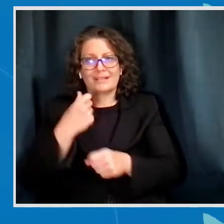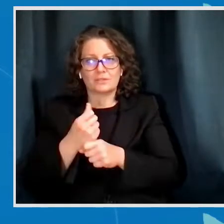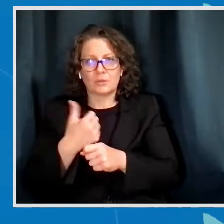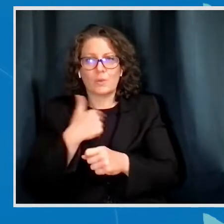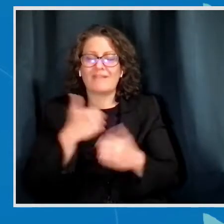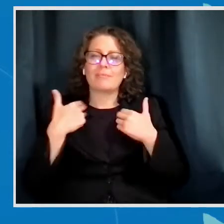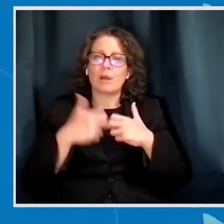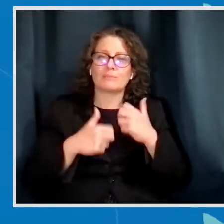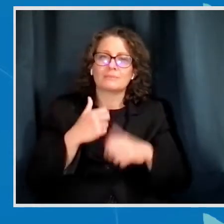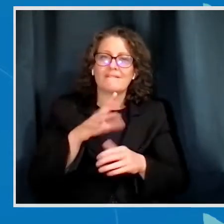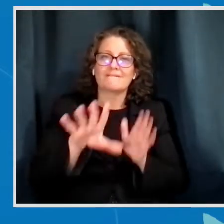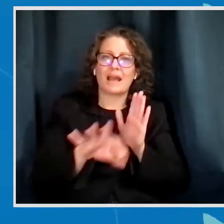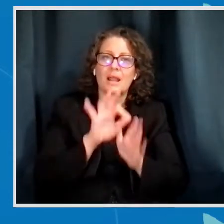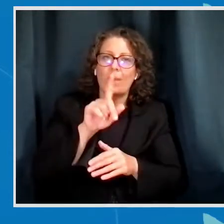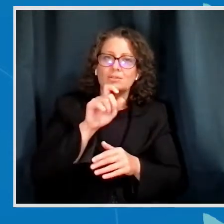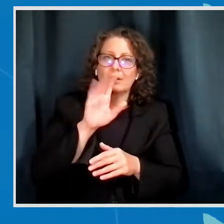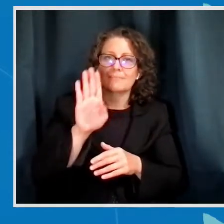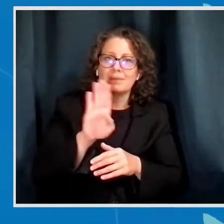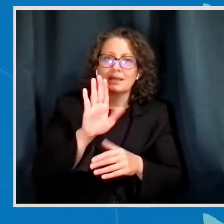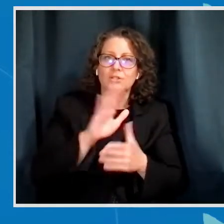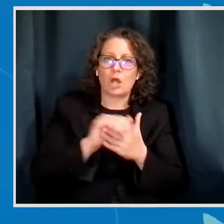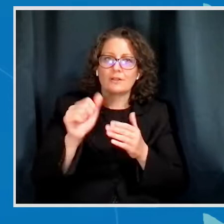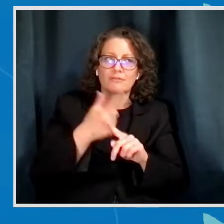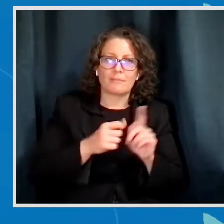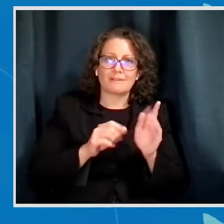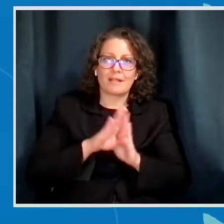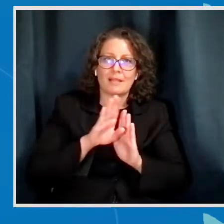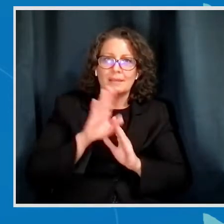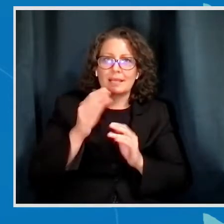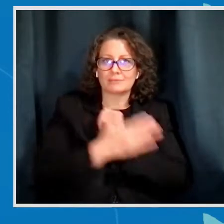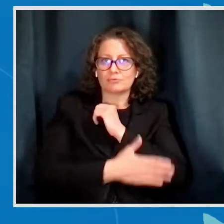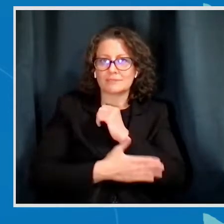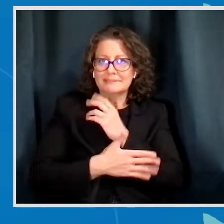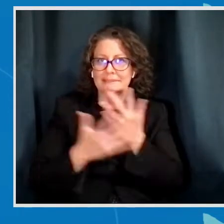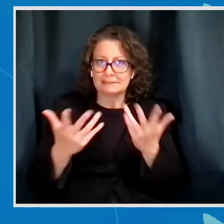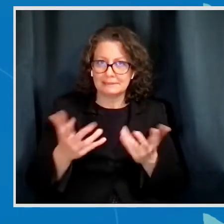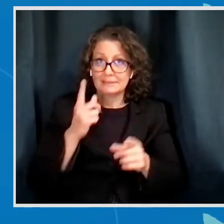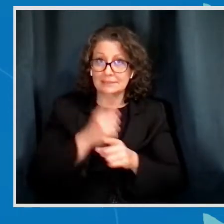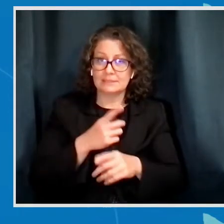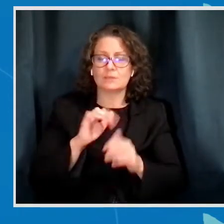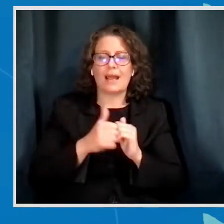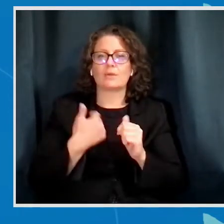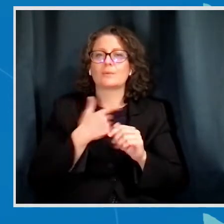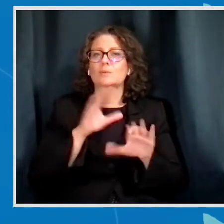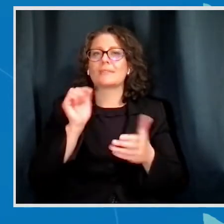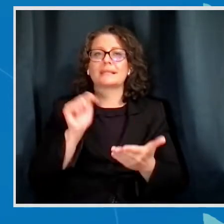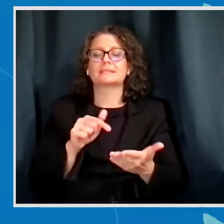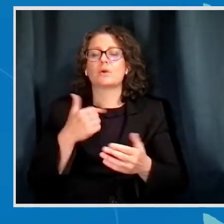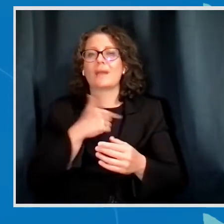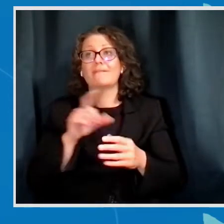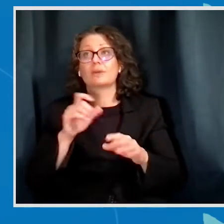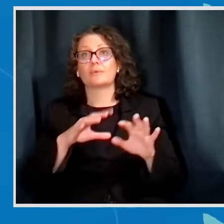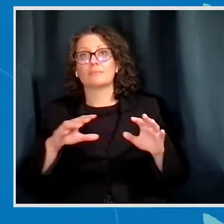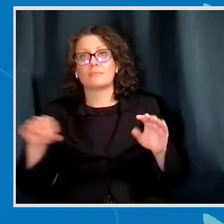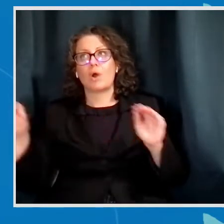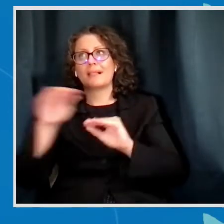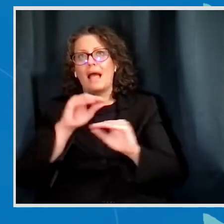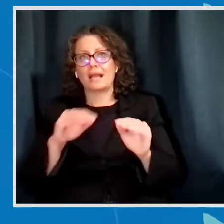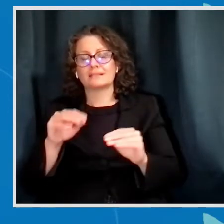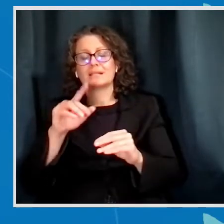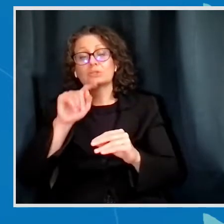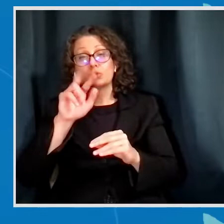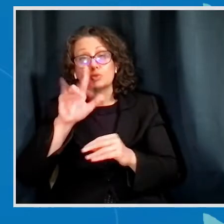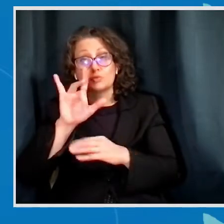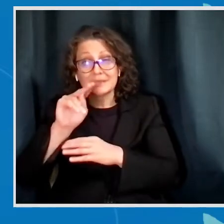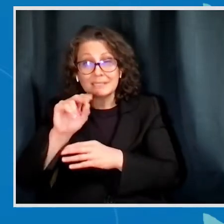countries, right? So how are we going to do this? We have to mobilize literally trillions. So when I got this job, one of the first